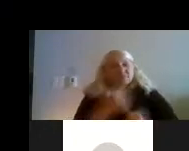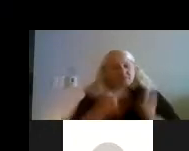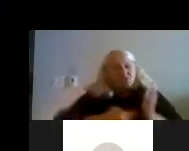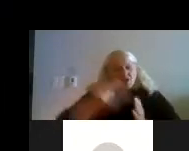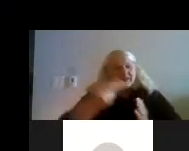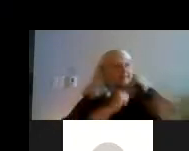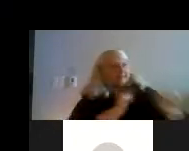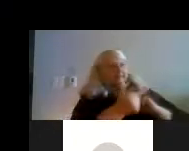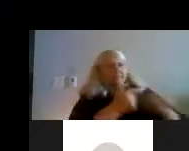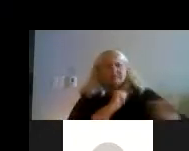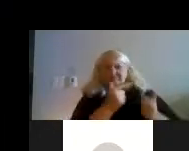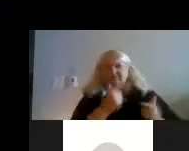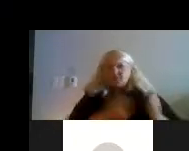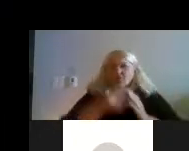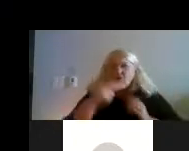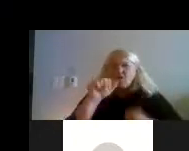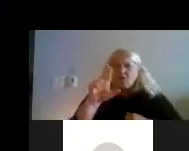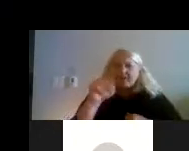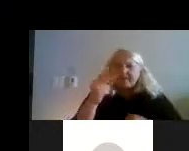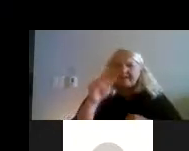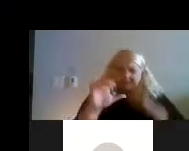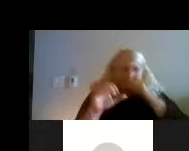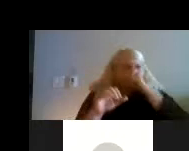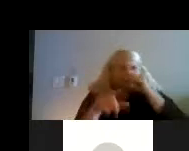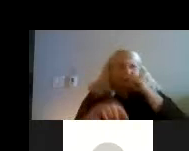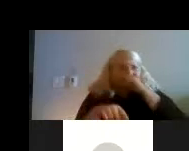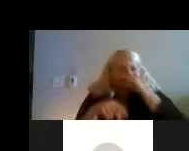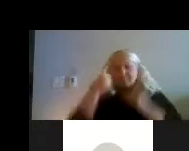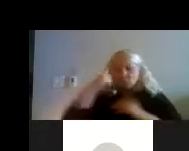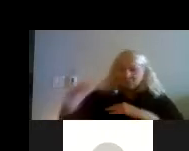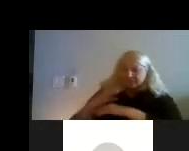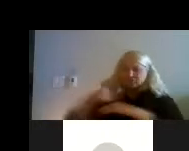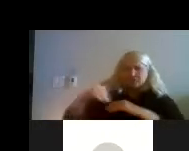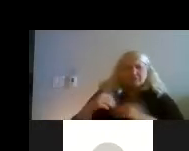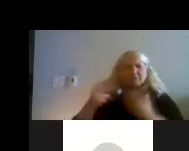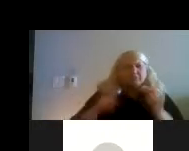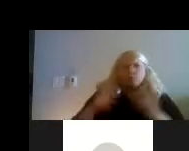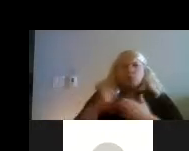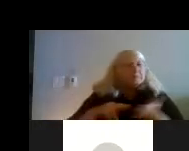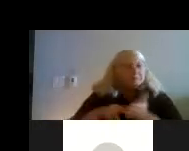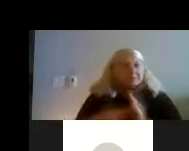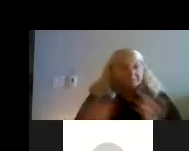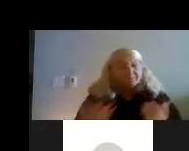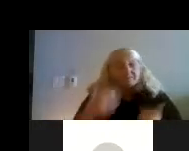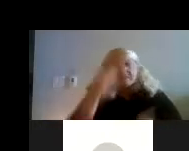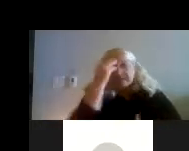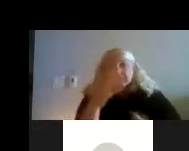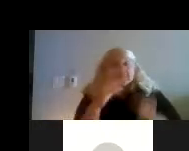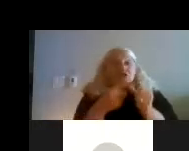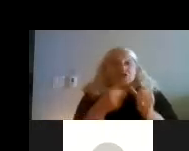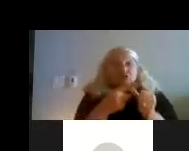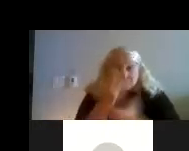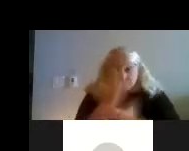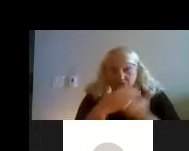what that really means, what does it mean to engage with Indigenous people. So the first part that I wanted